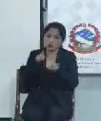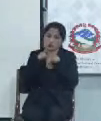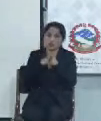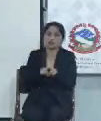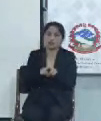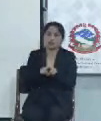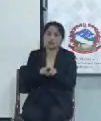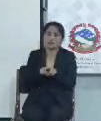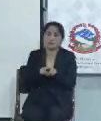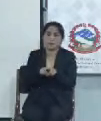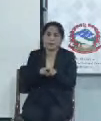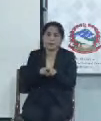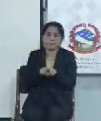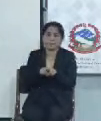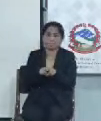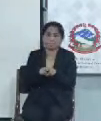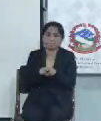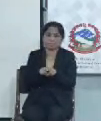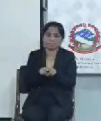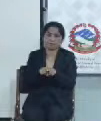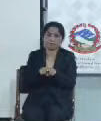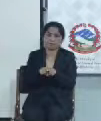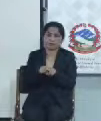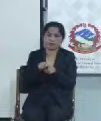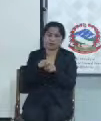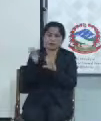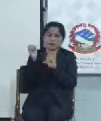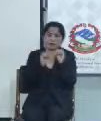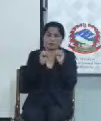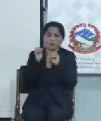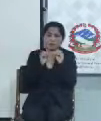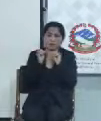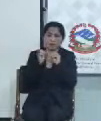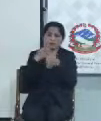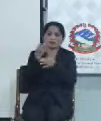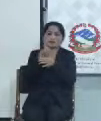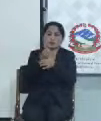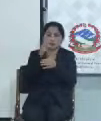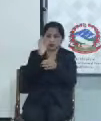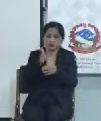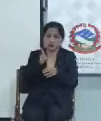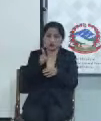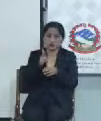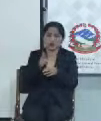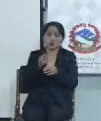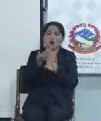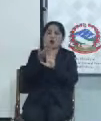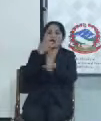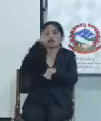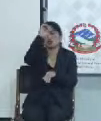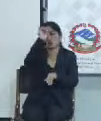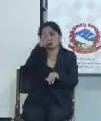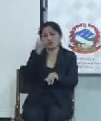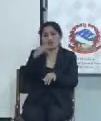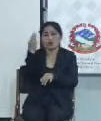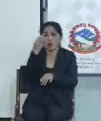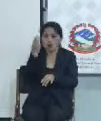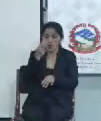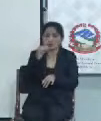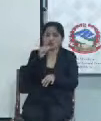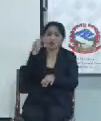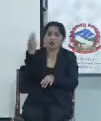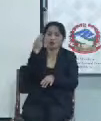So the disaster and this, we have this uh, water and weather and climate